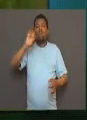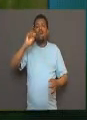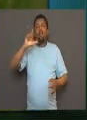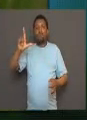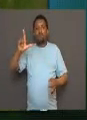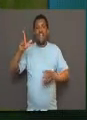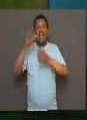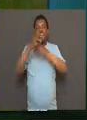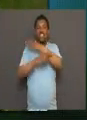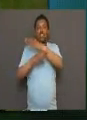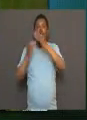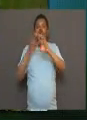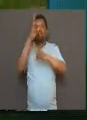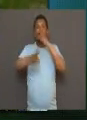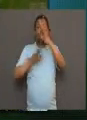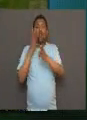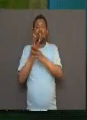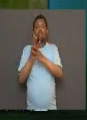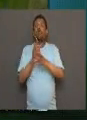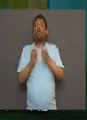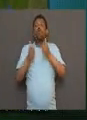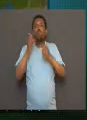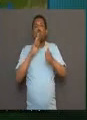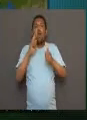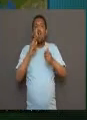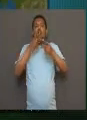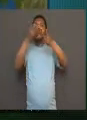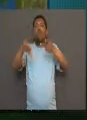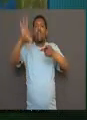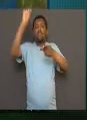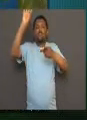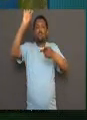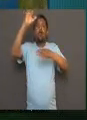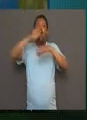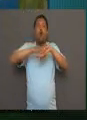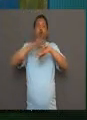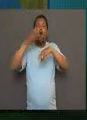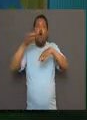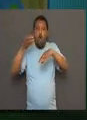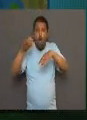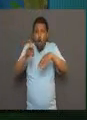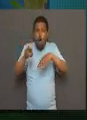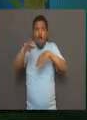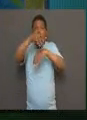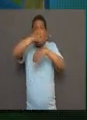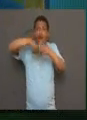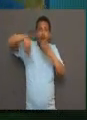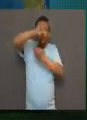of the world, which are located on or around the